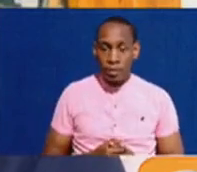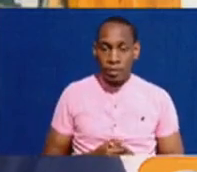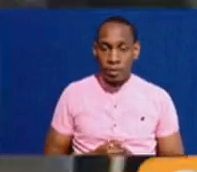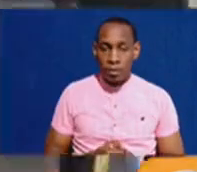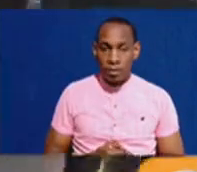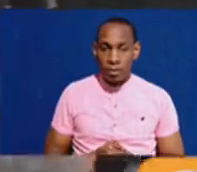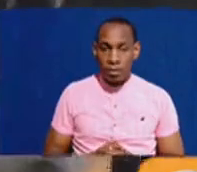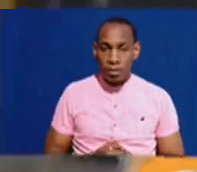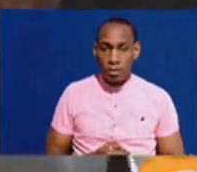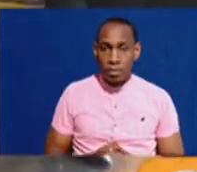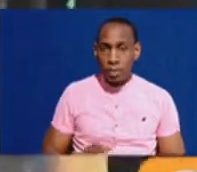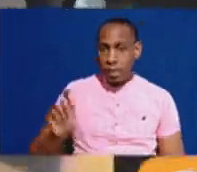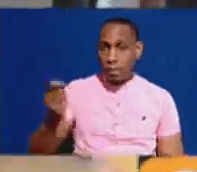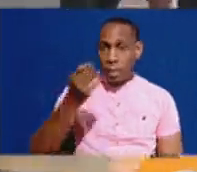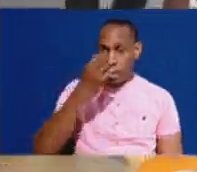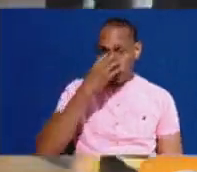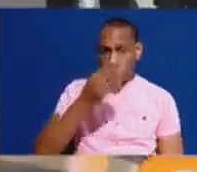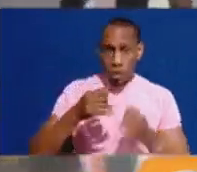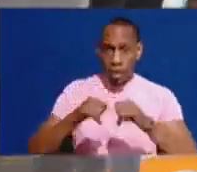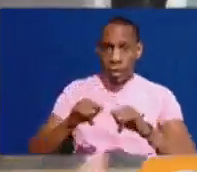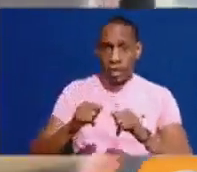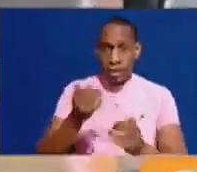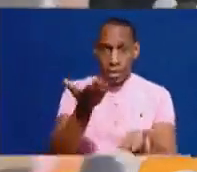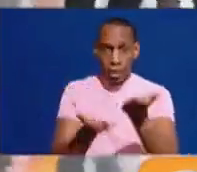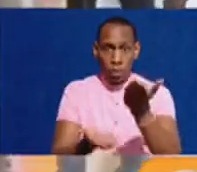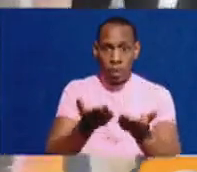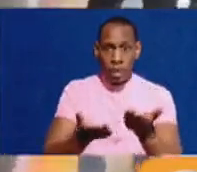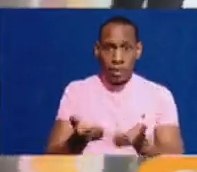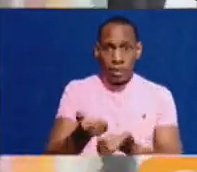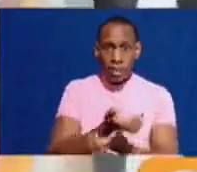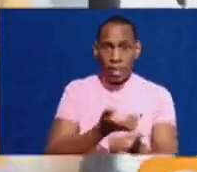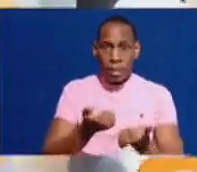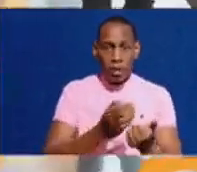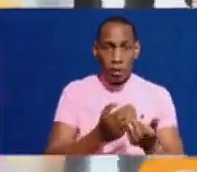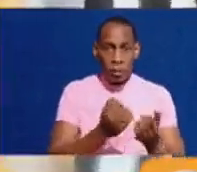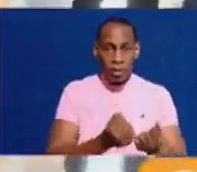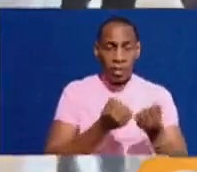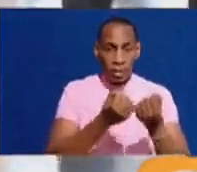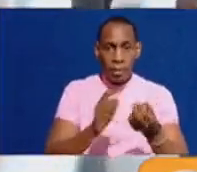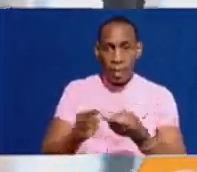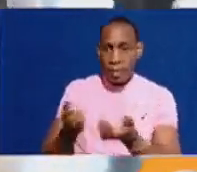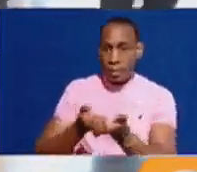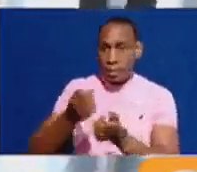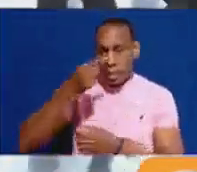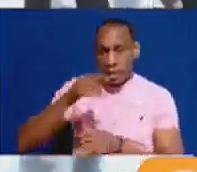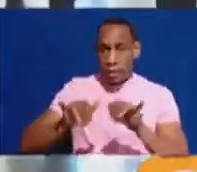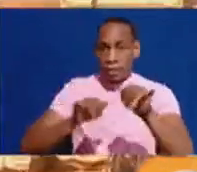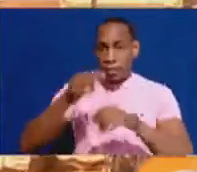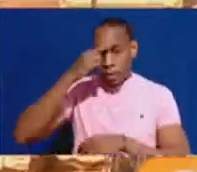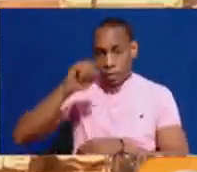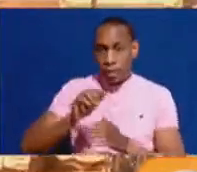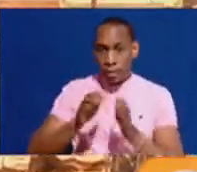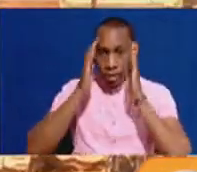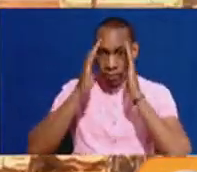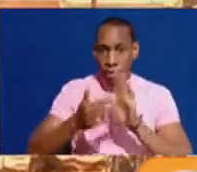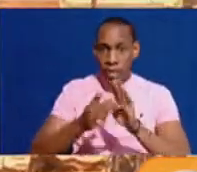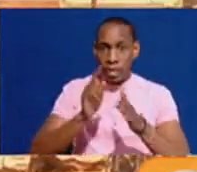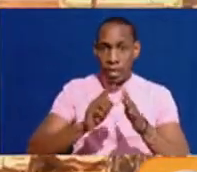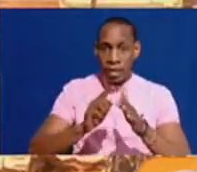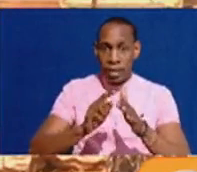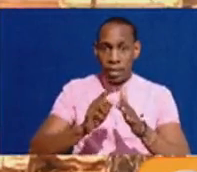Kenya's face. While President Ruto tries to find a balance, economic stability and trade are among the foreign policy priorities for his